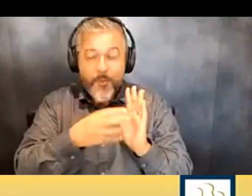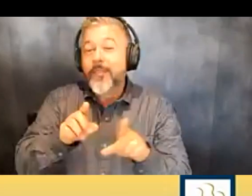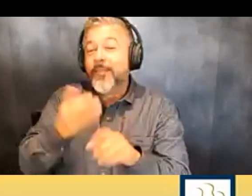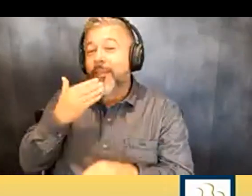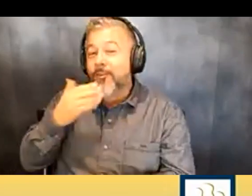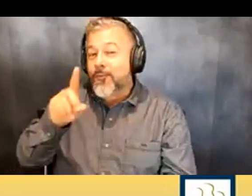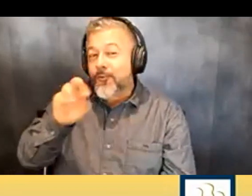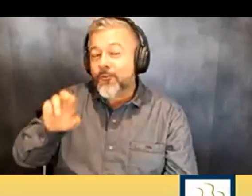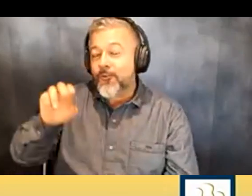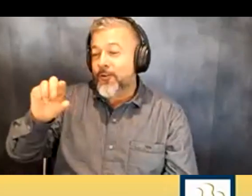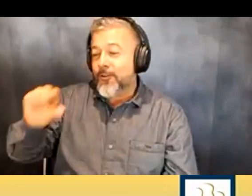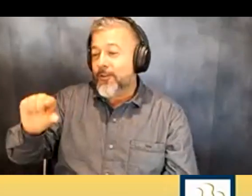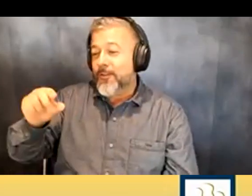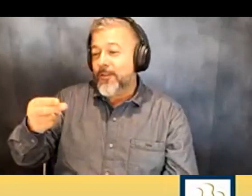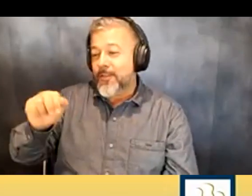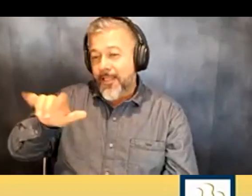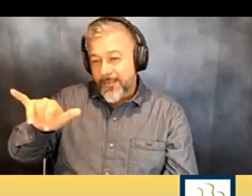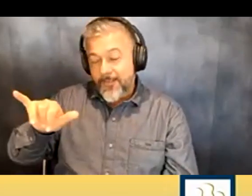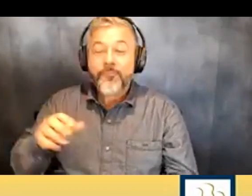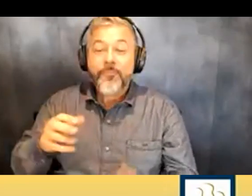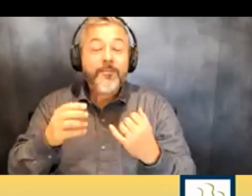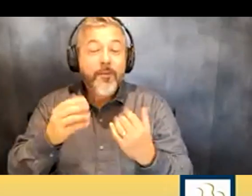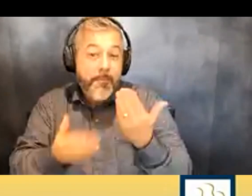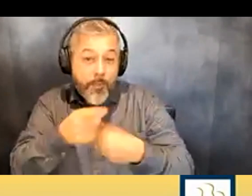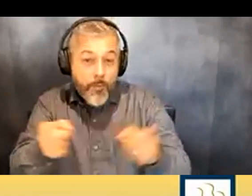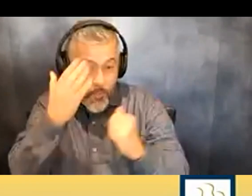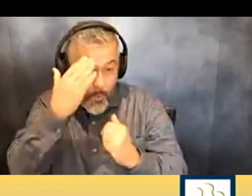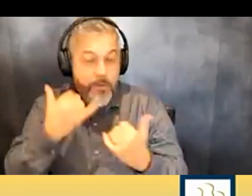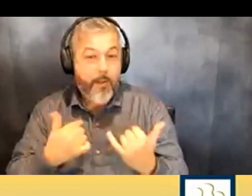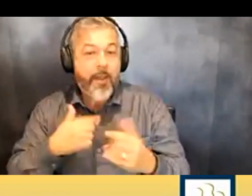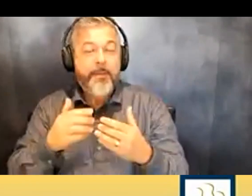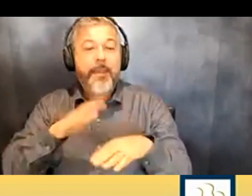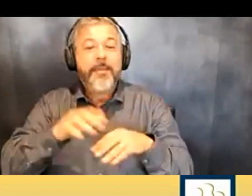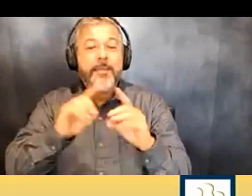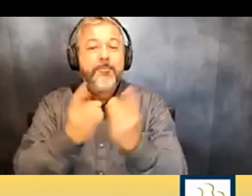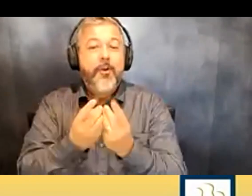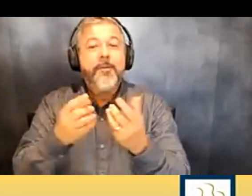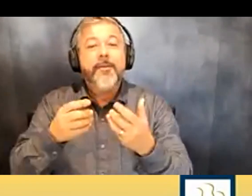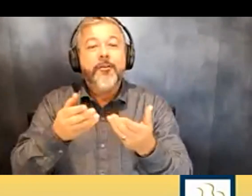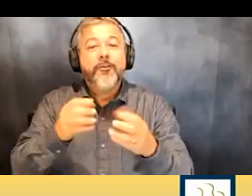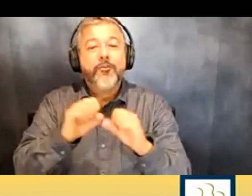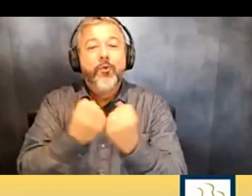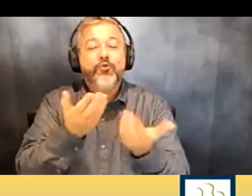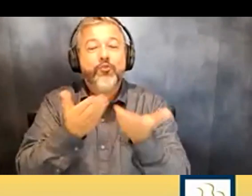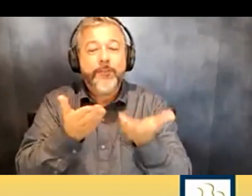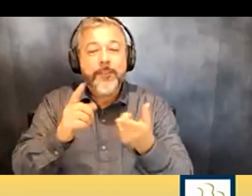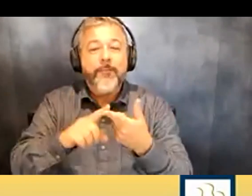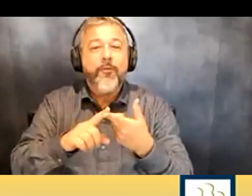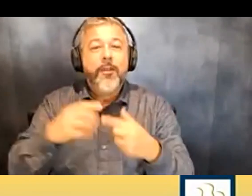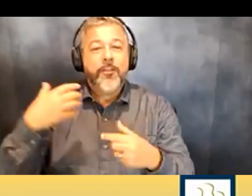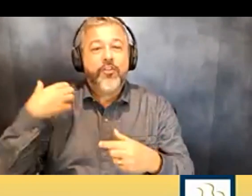now, I am now at the Department of Social Services as the Chief Deputy Director for Disability Adults and Housing